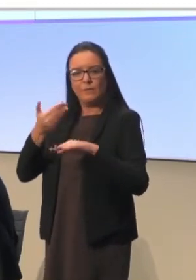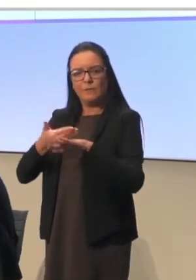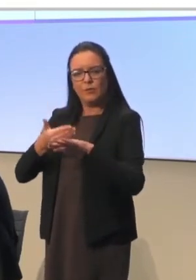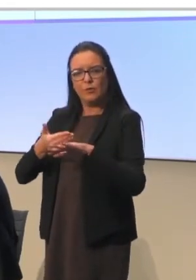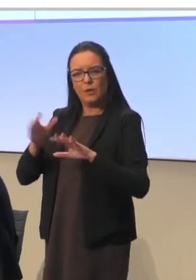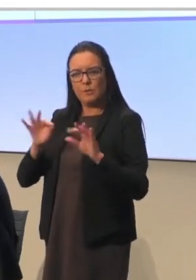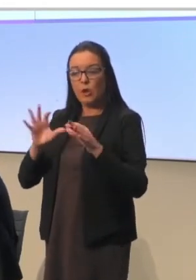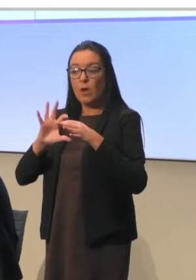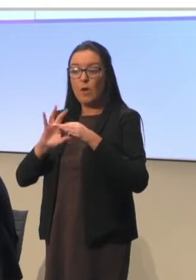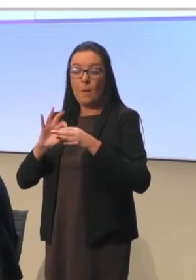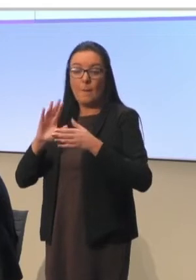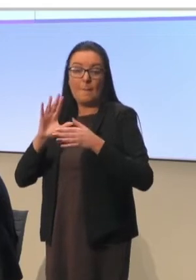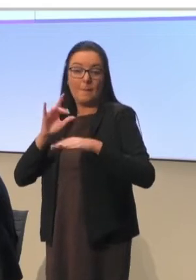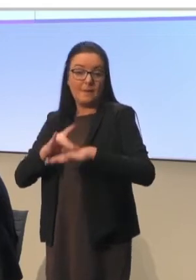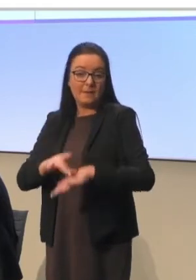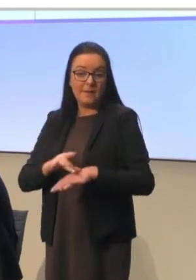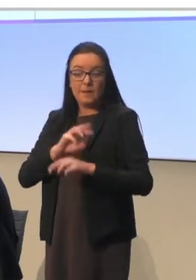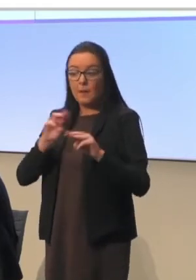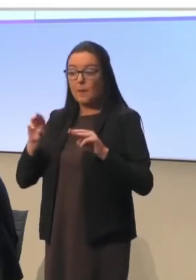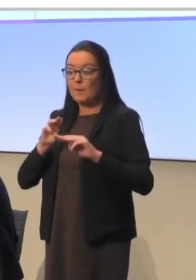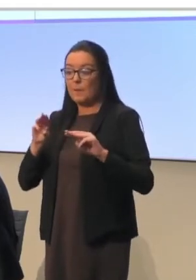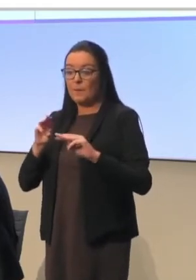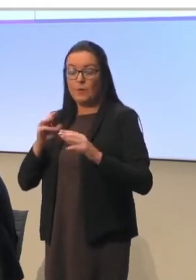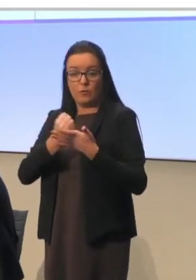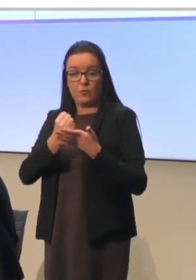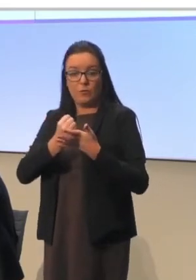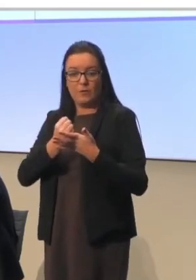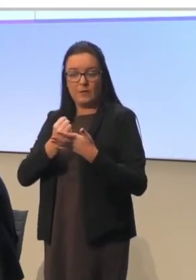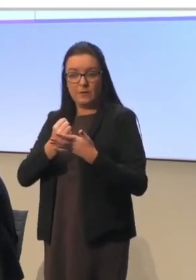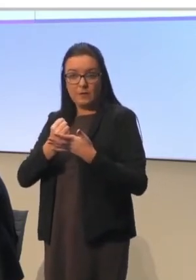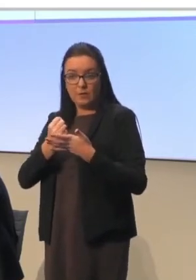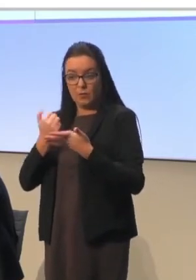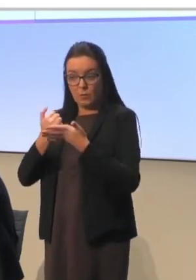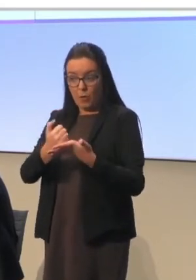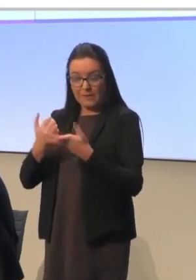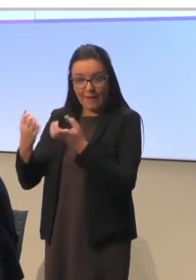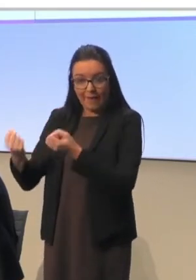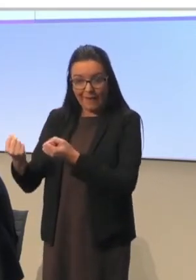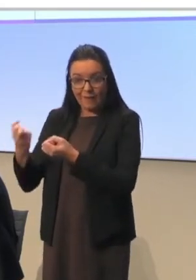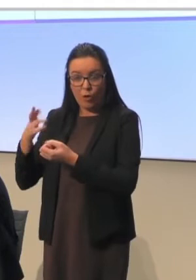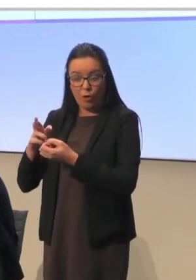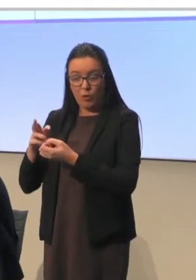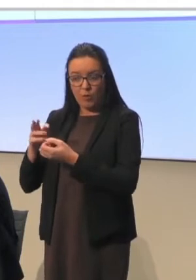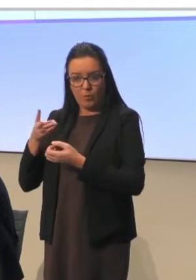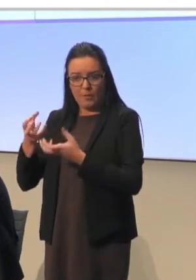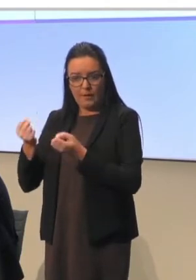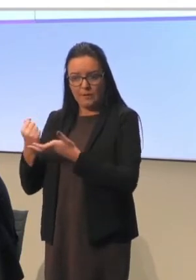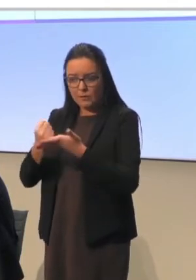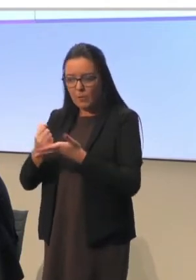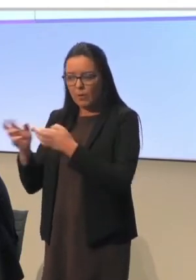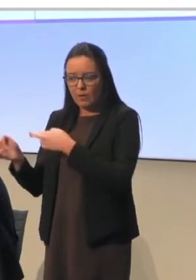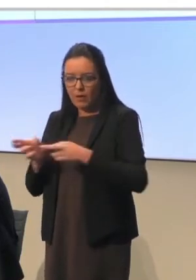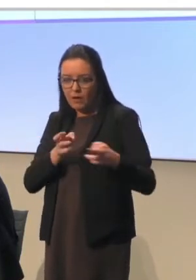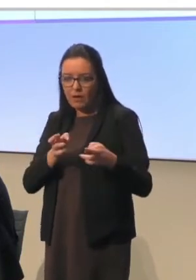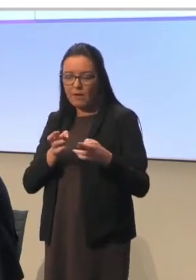the loss of school supports, that people weren't sure they'd have continuity in the supports that they were accessing, and the greater responsibility